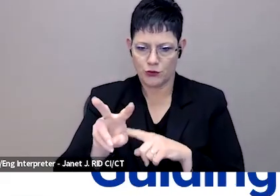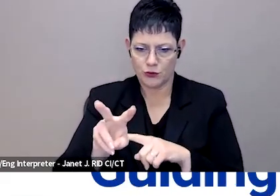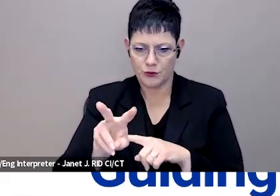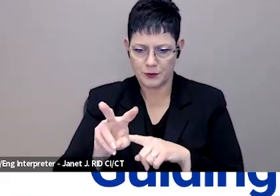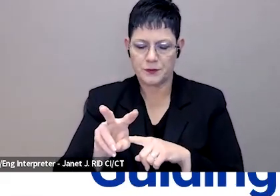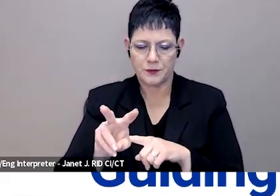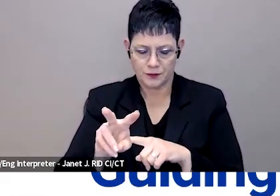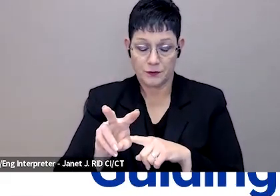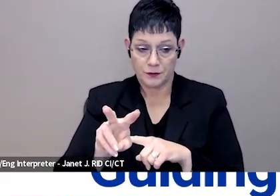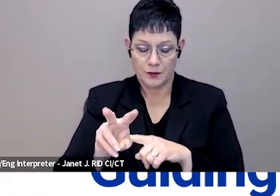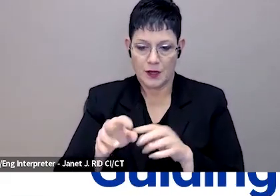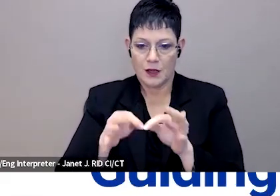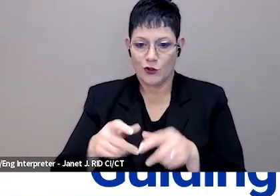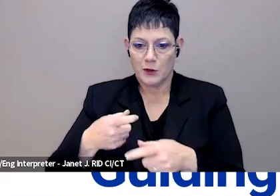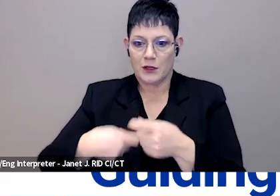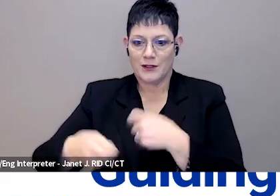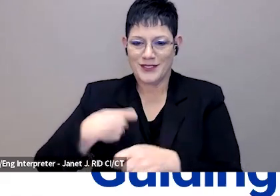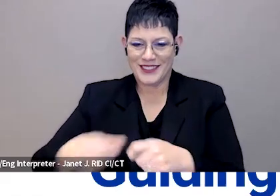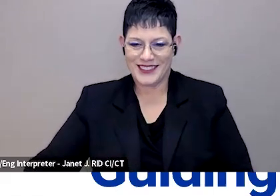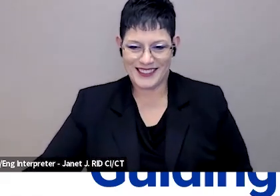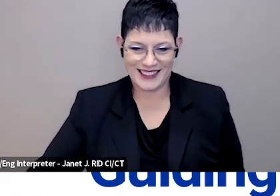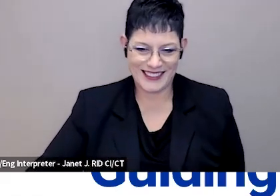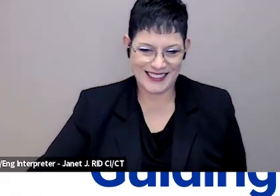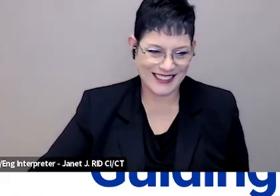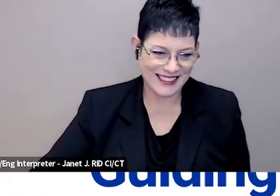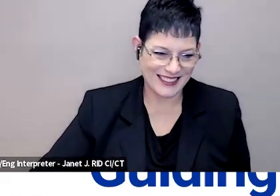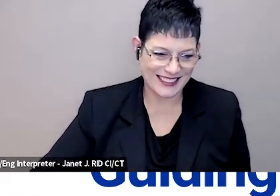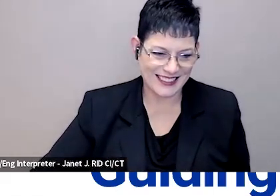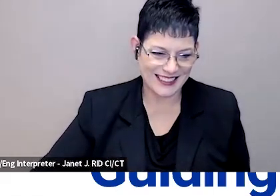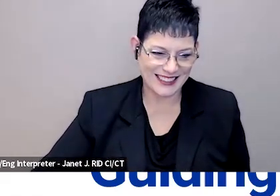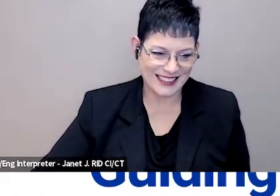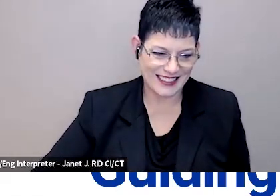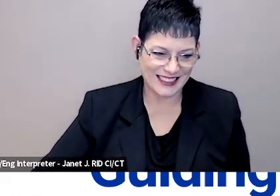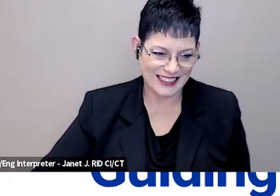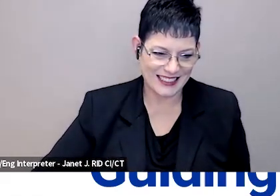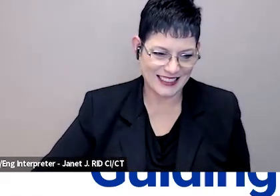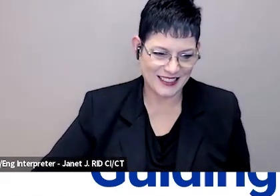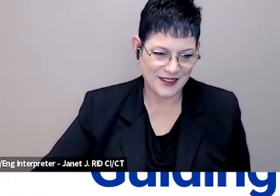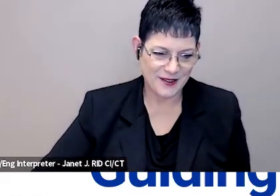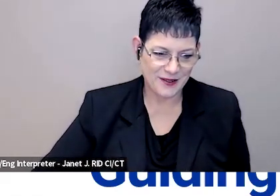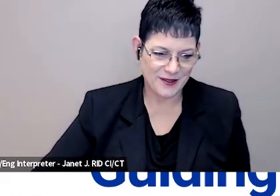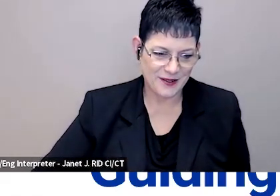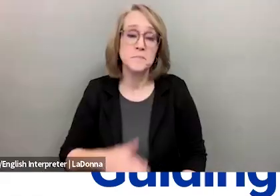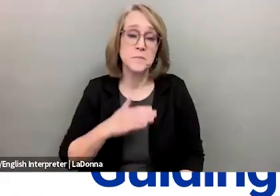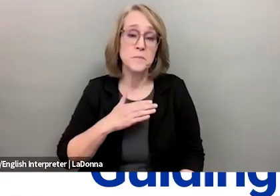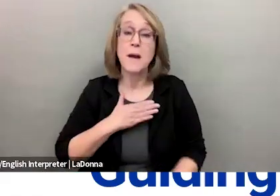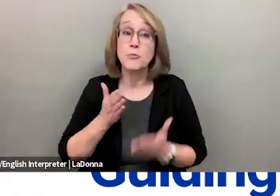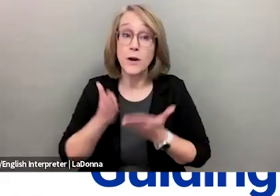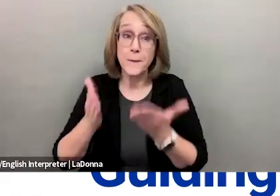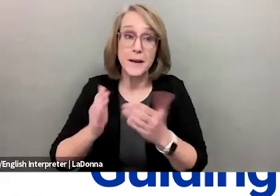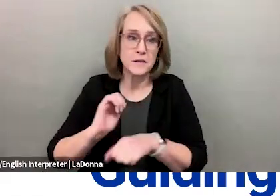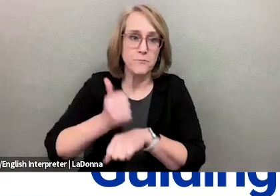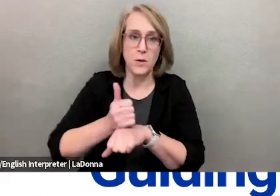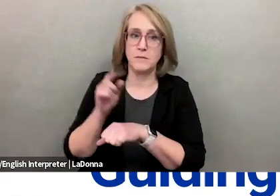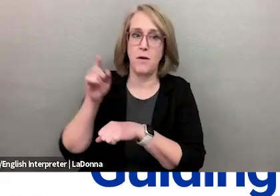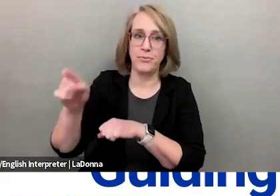My recommendations are focused predominantly on this principle, on this statement that is in the RAISE strategy. First principle